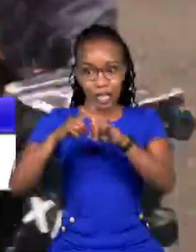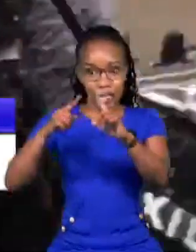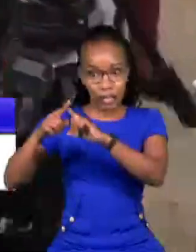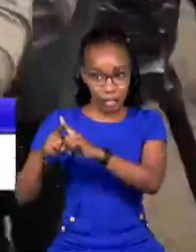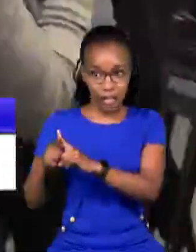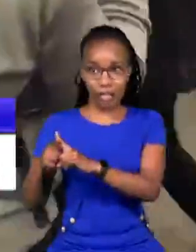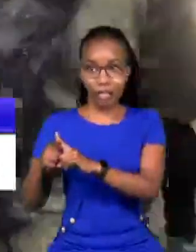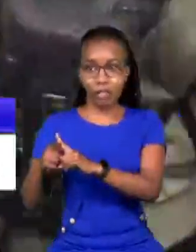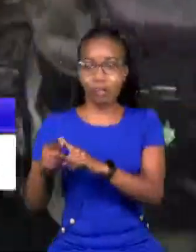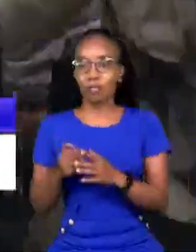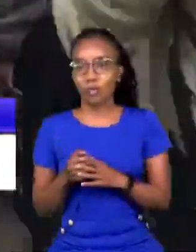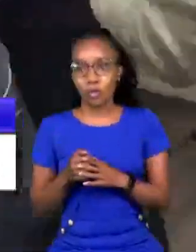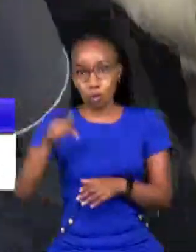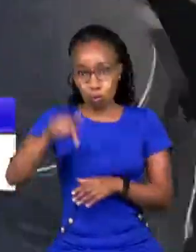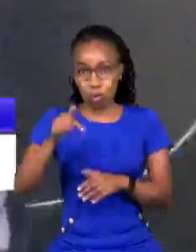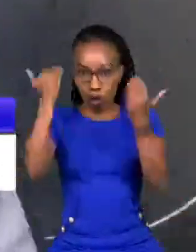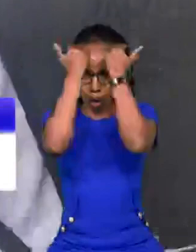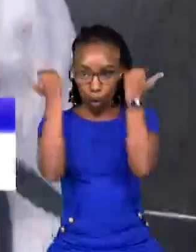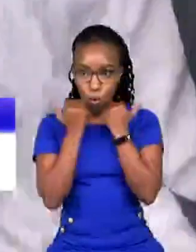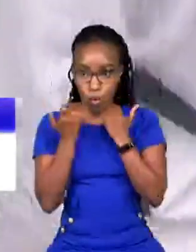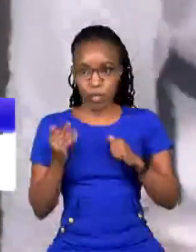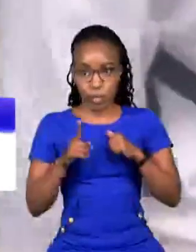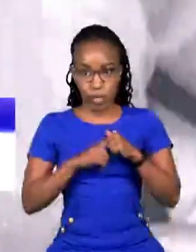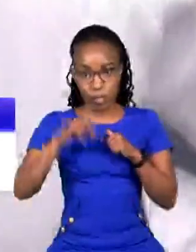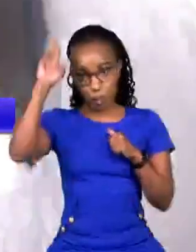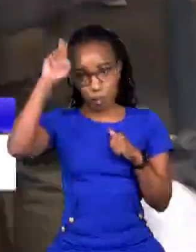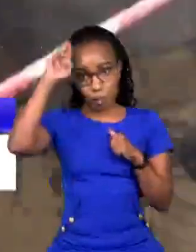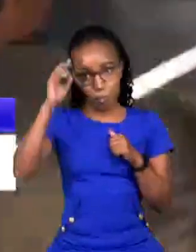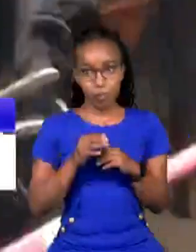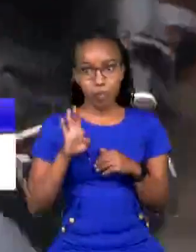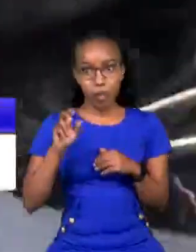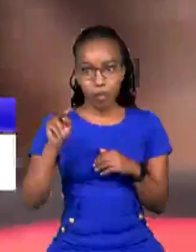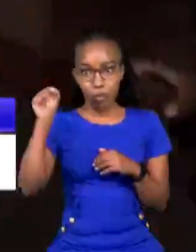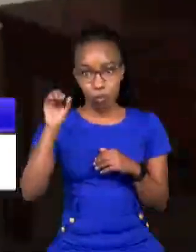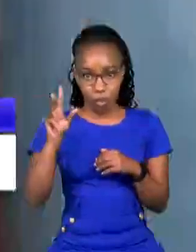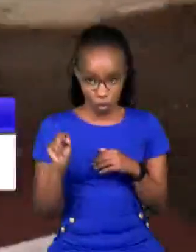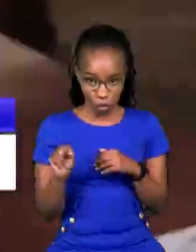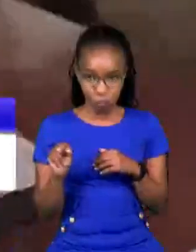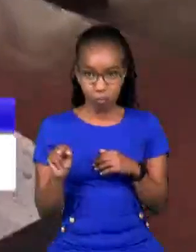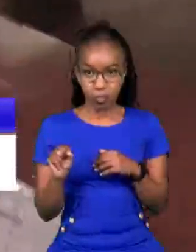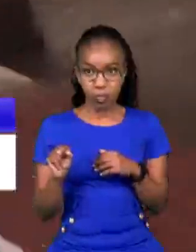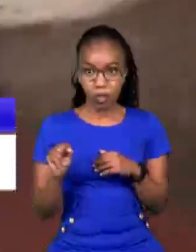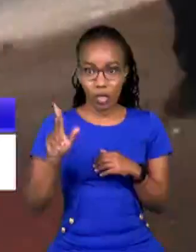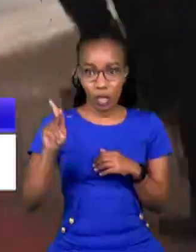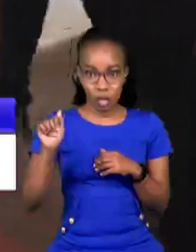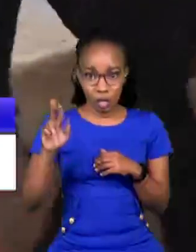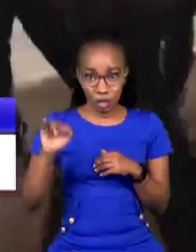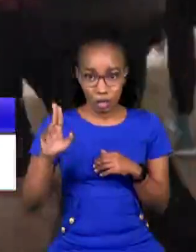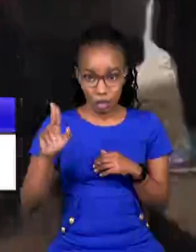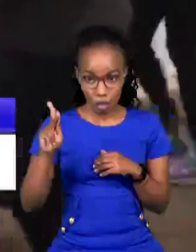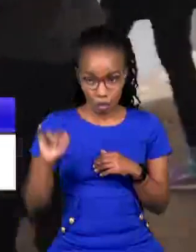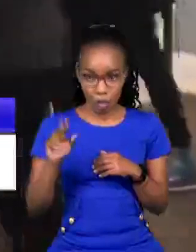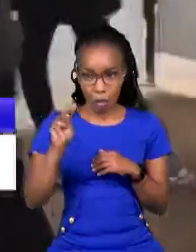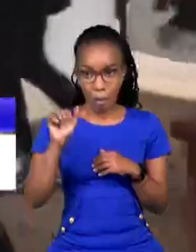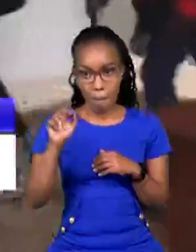arraigned in the Milimani Law Courts today. The six officers are Corporal Benson Buthia, Corporal Consolata Karioki, Constable